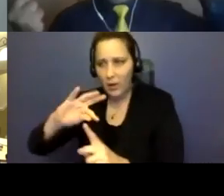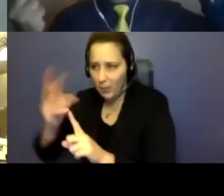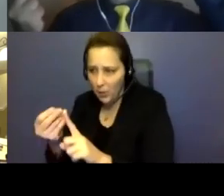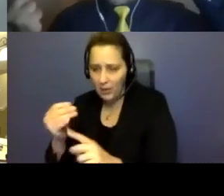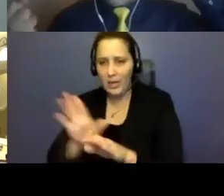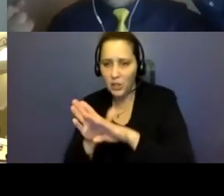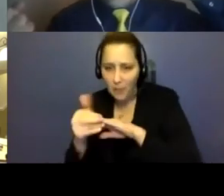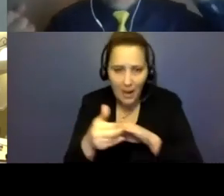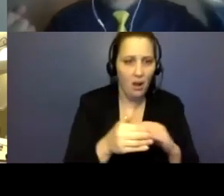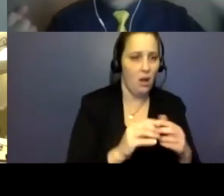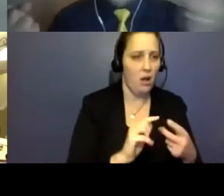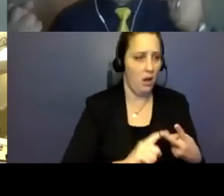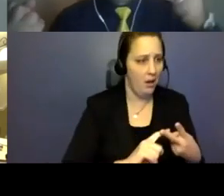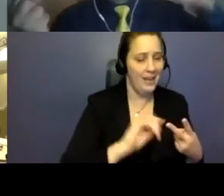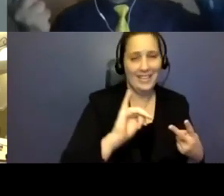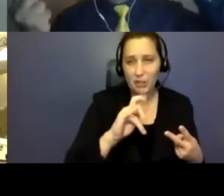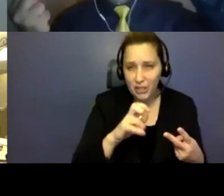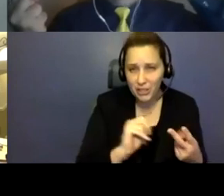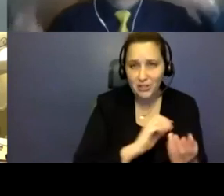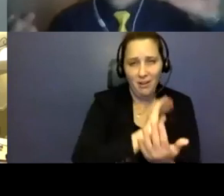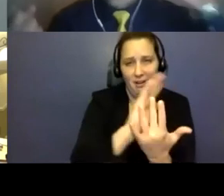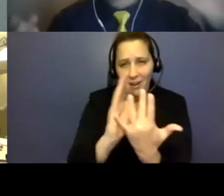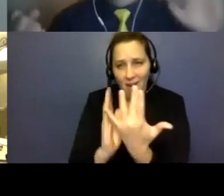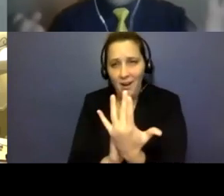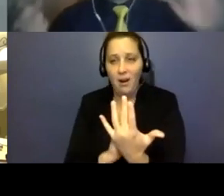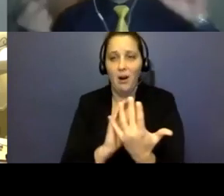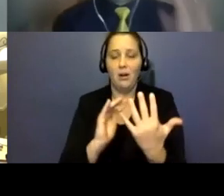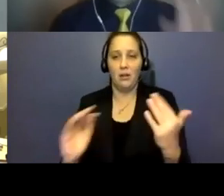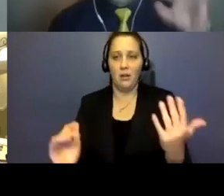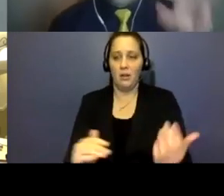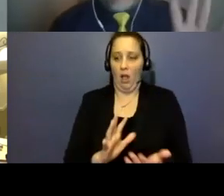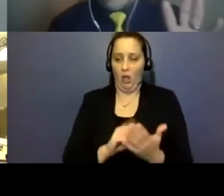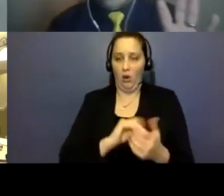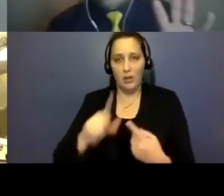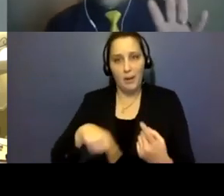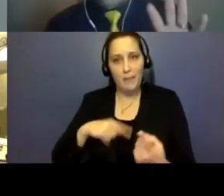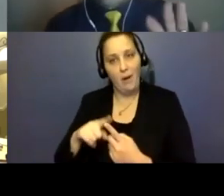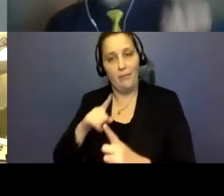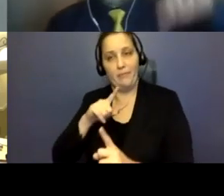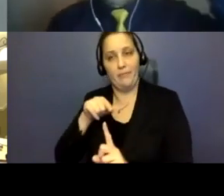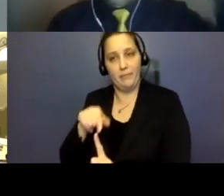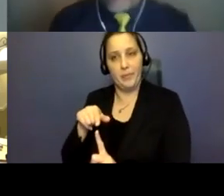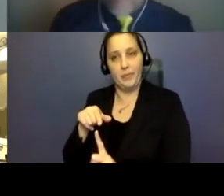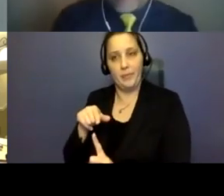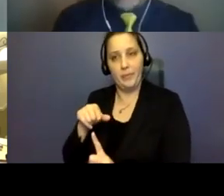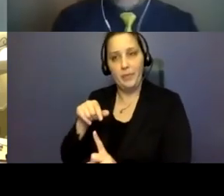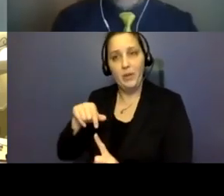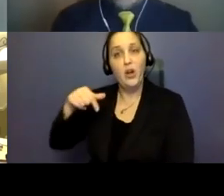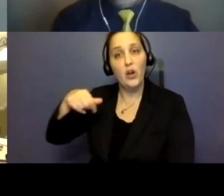community, about my Indonesian community, all the way up to learn about the